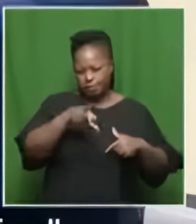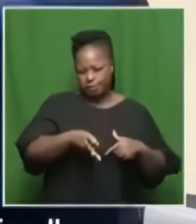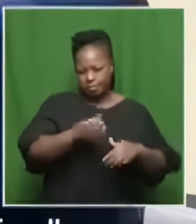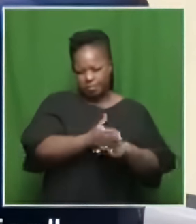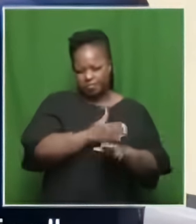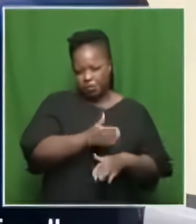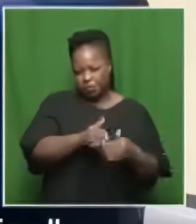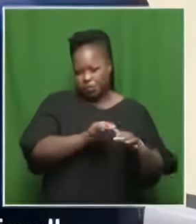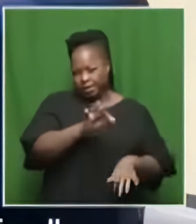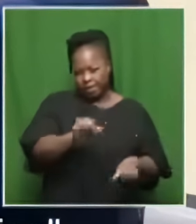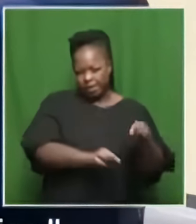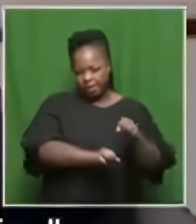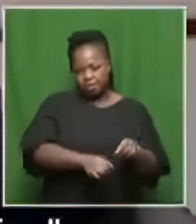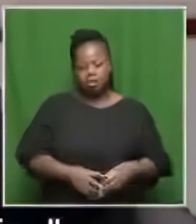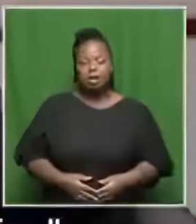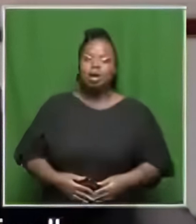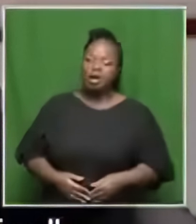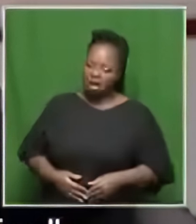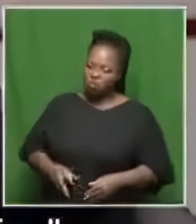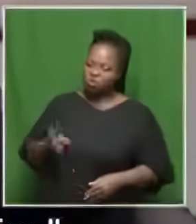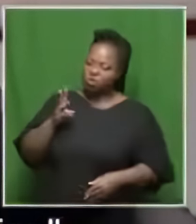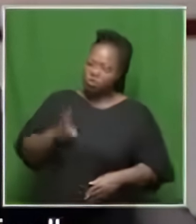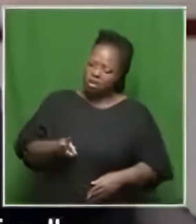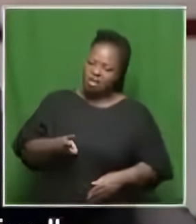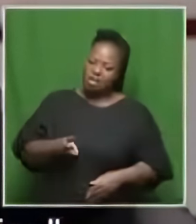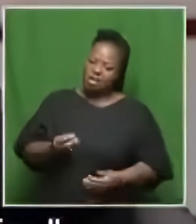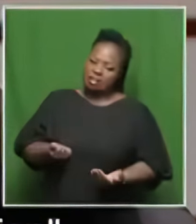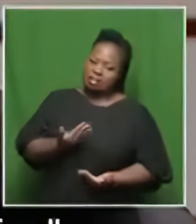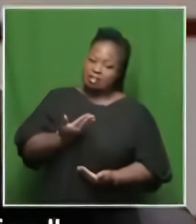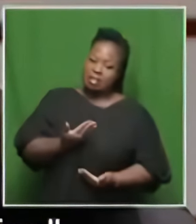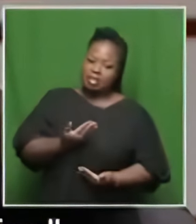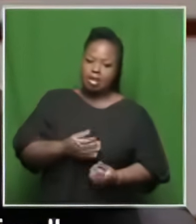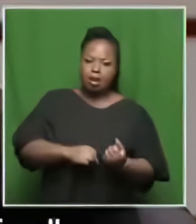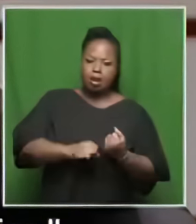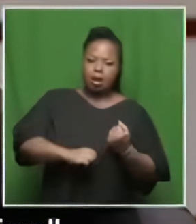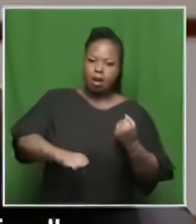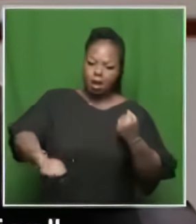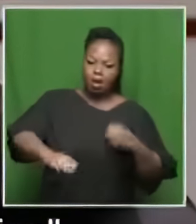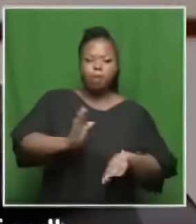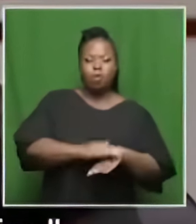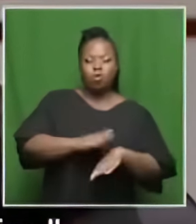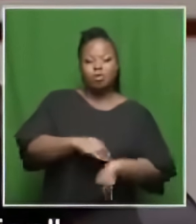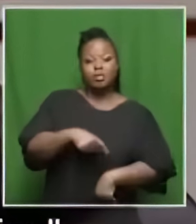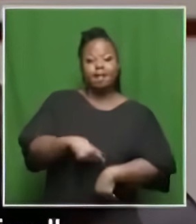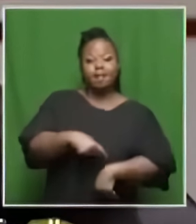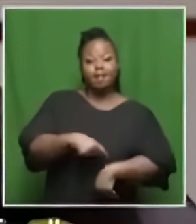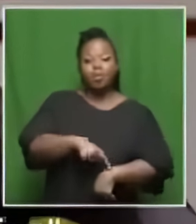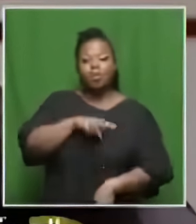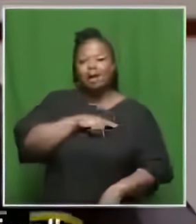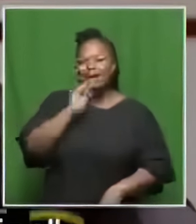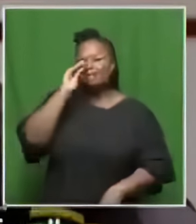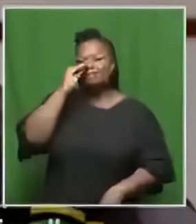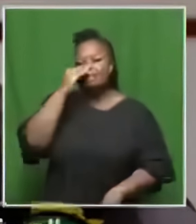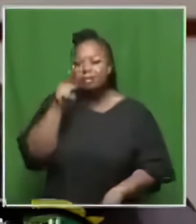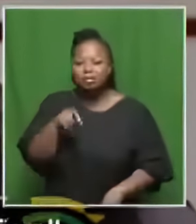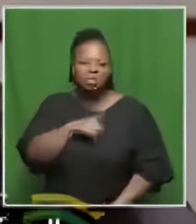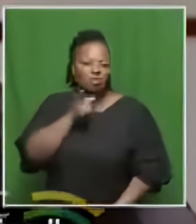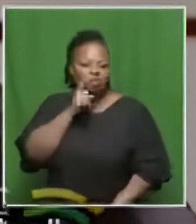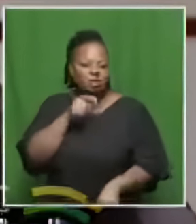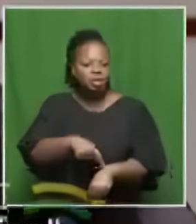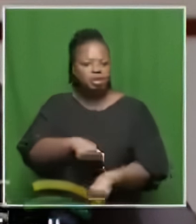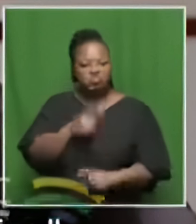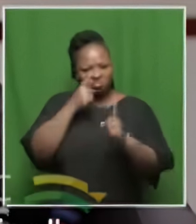conclude its work? We're going to argue for extension of this committee. We're dealing with facts that are looking at the time. This